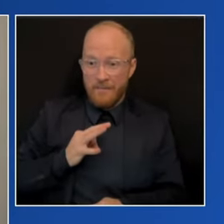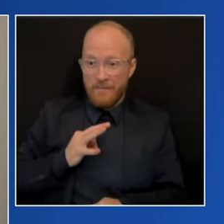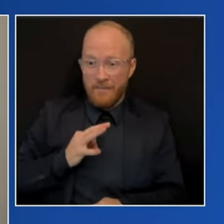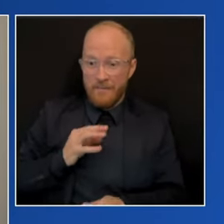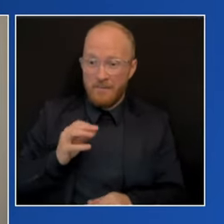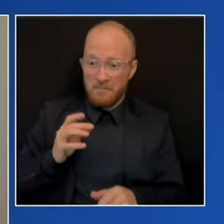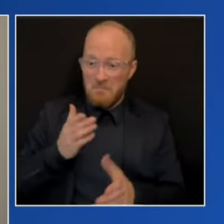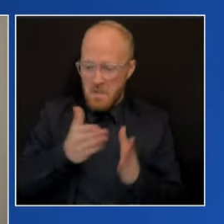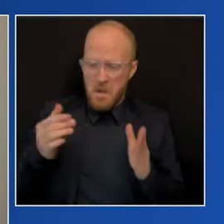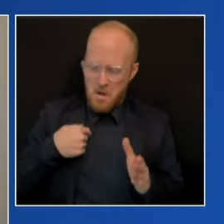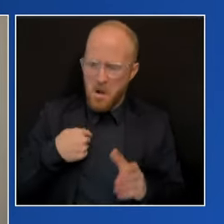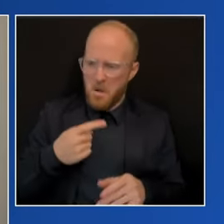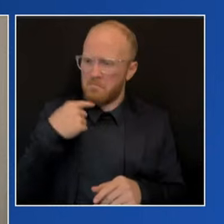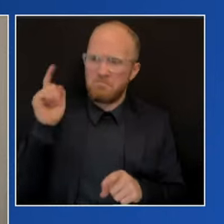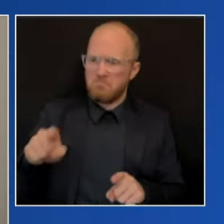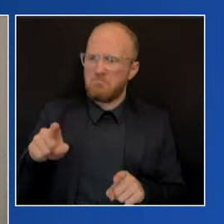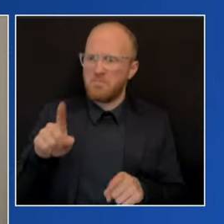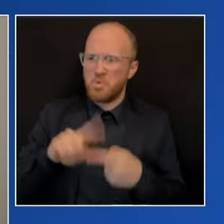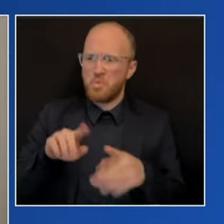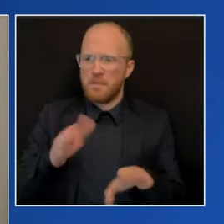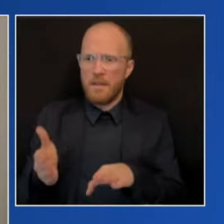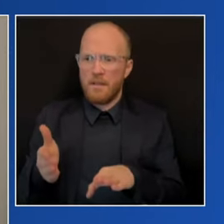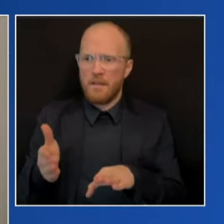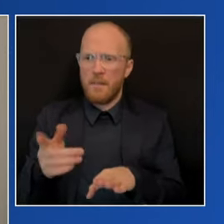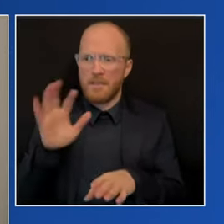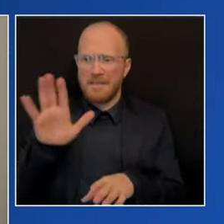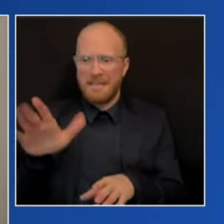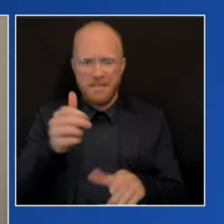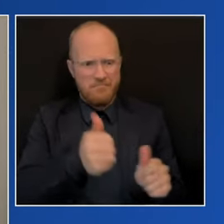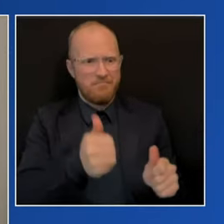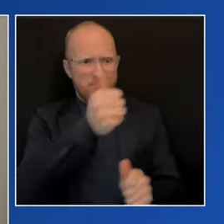Constitution ahead of his personal loyalty to Trump.